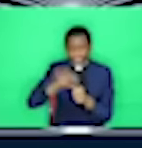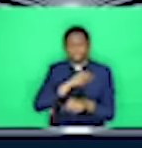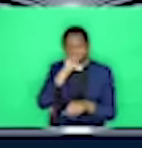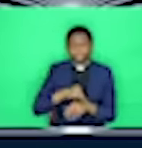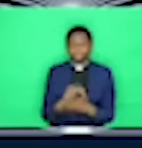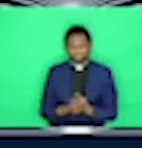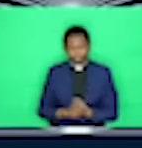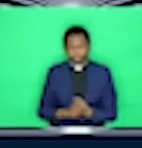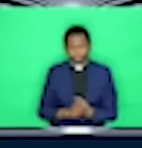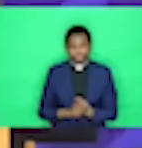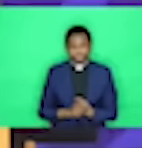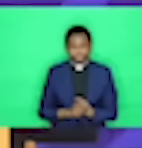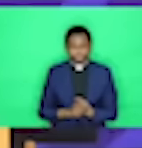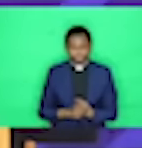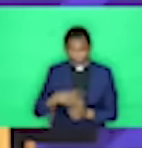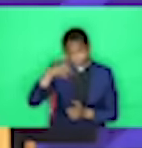Now, Proverbs